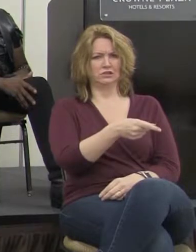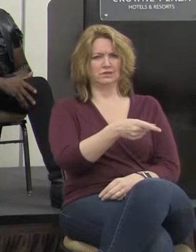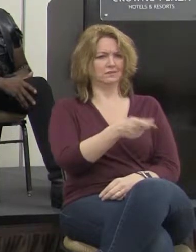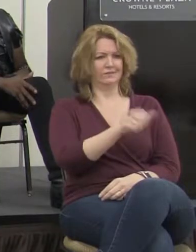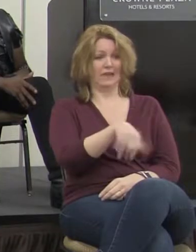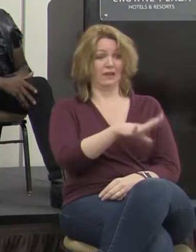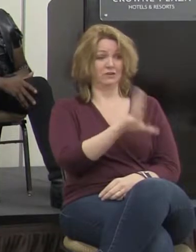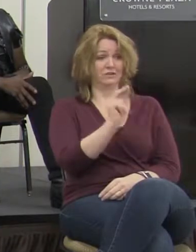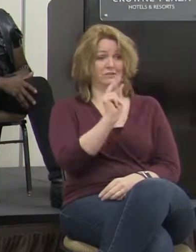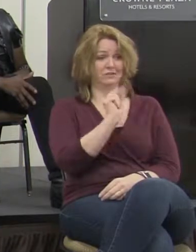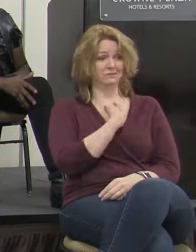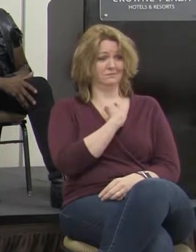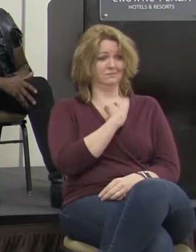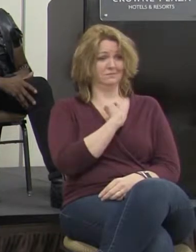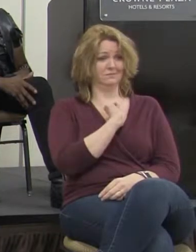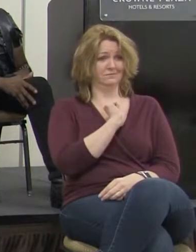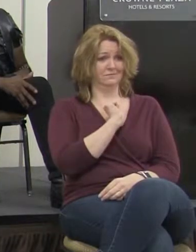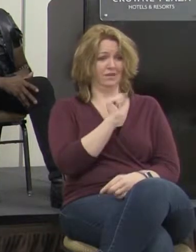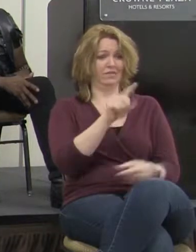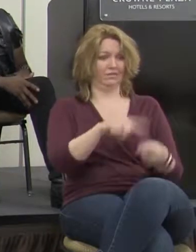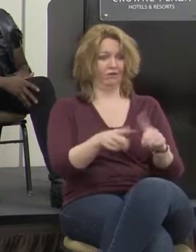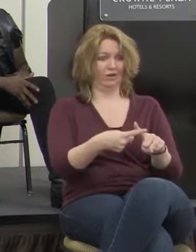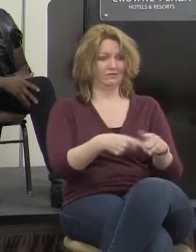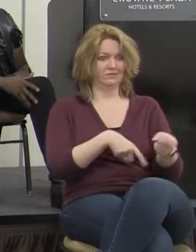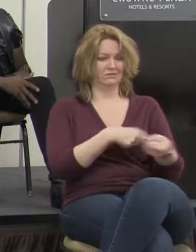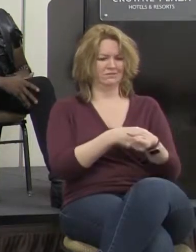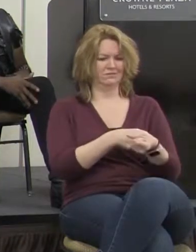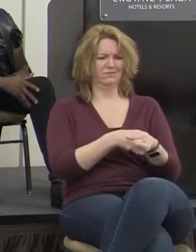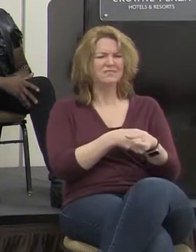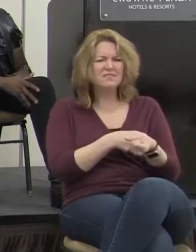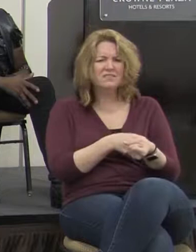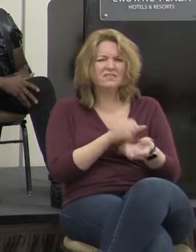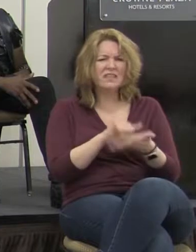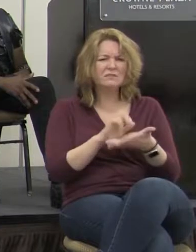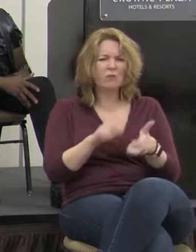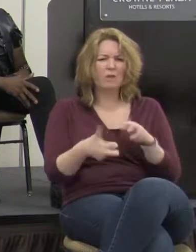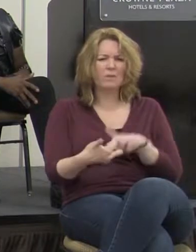Not the Asians. And that's an issue.